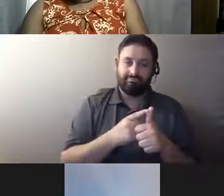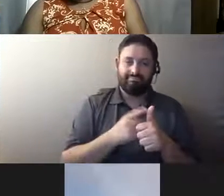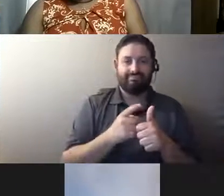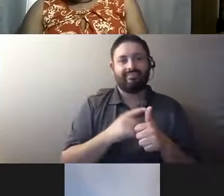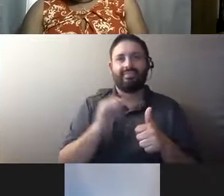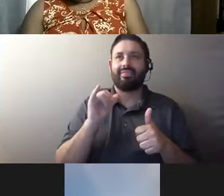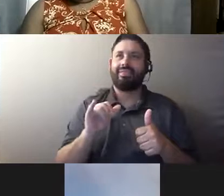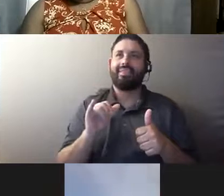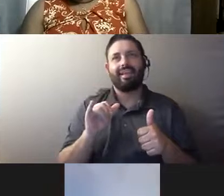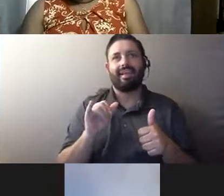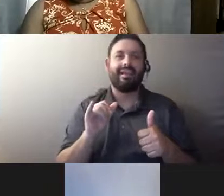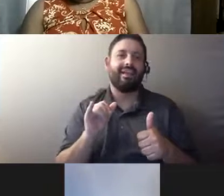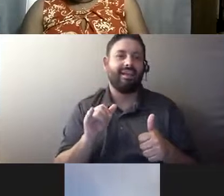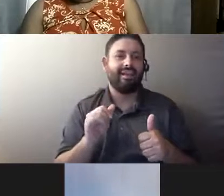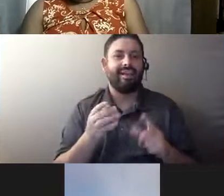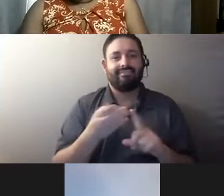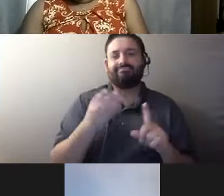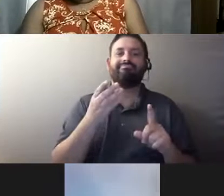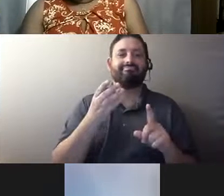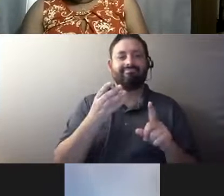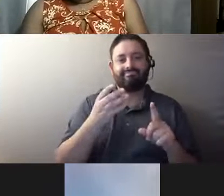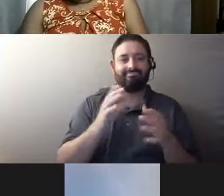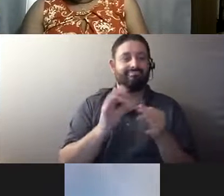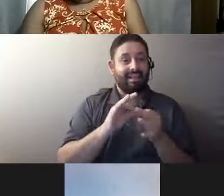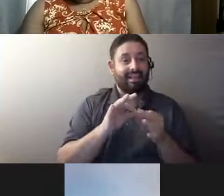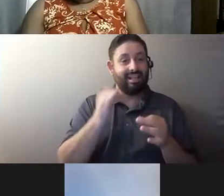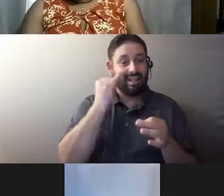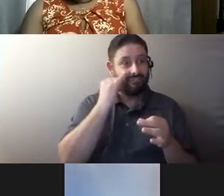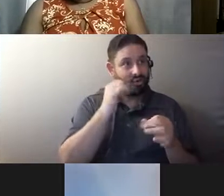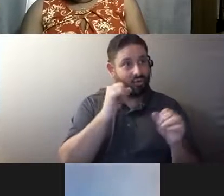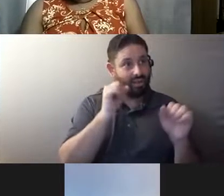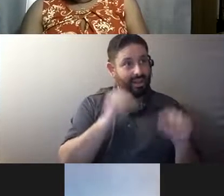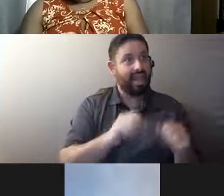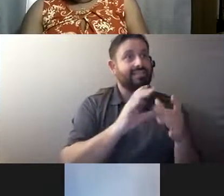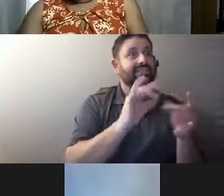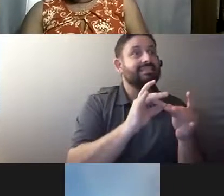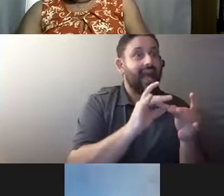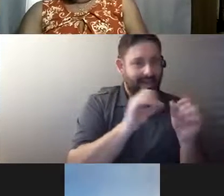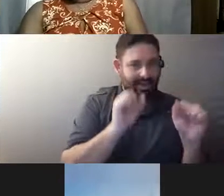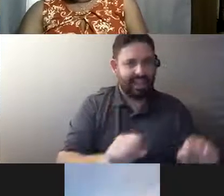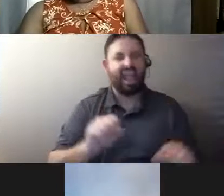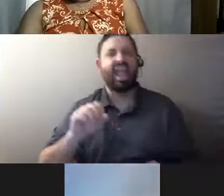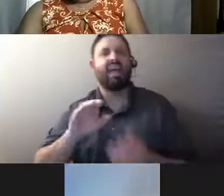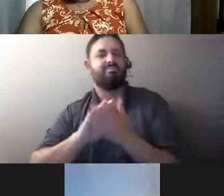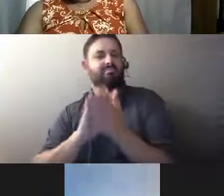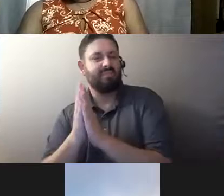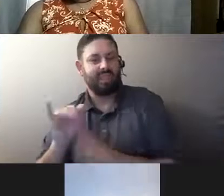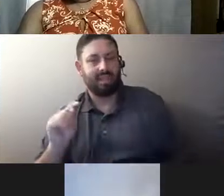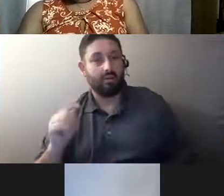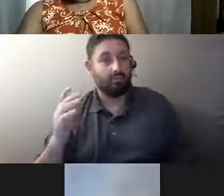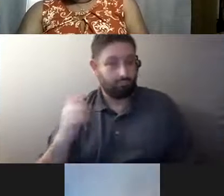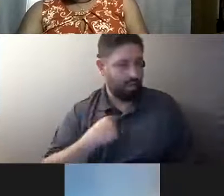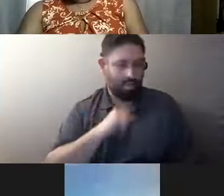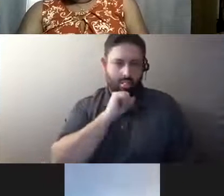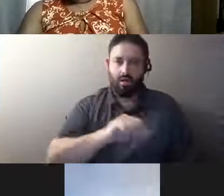if you can see it, you can be it. And I love that saying because I believe as